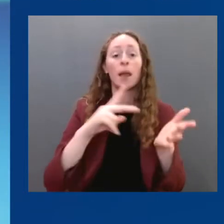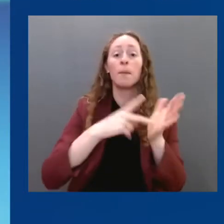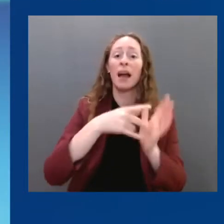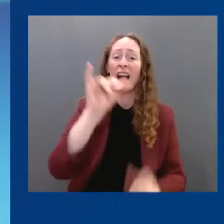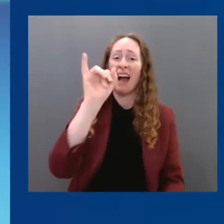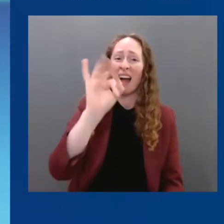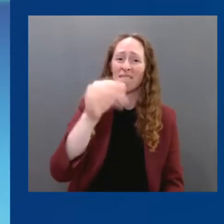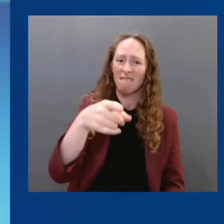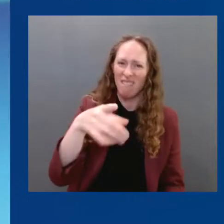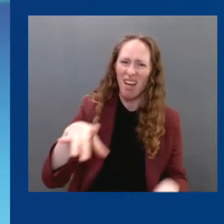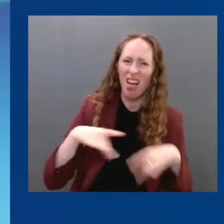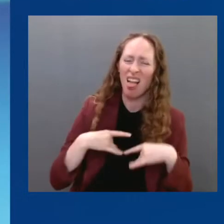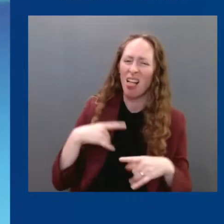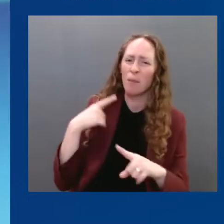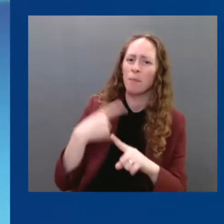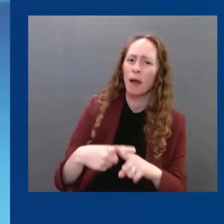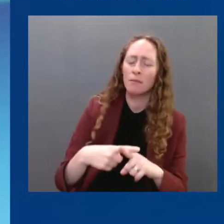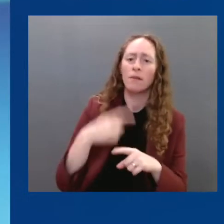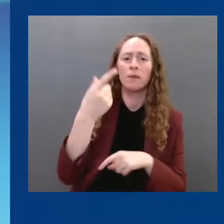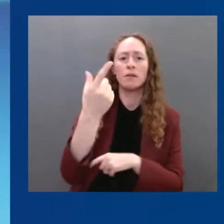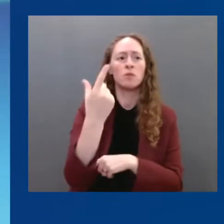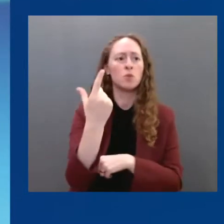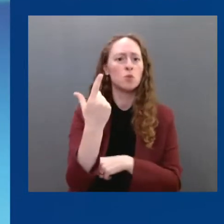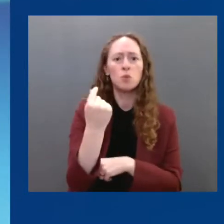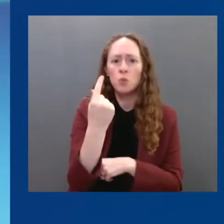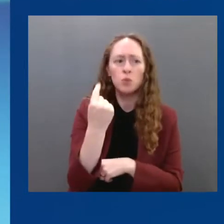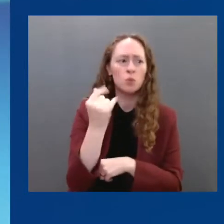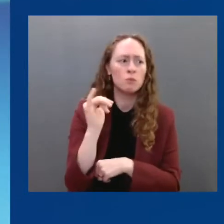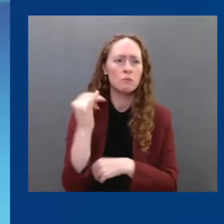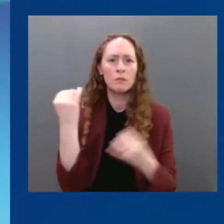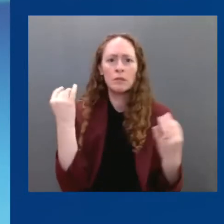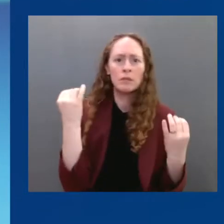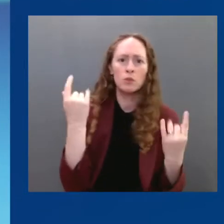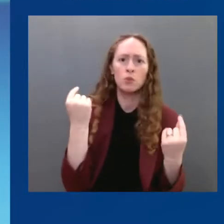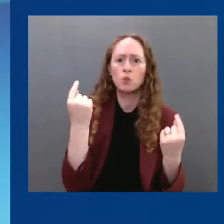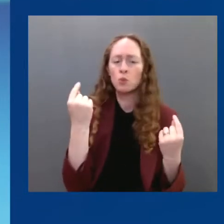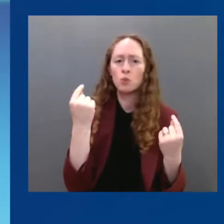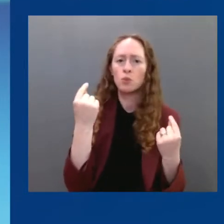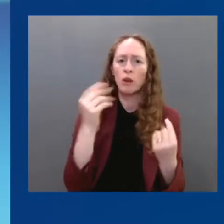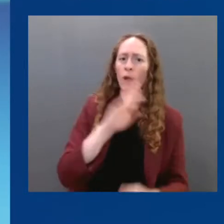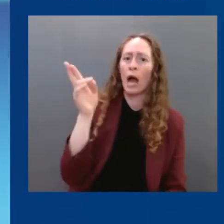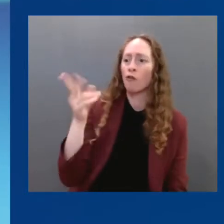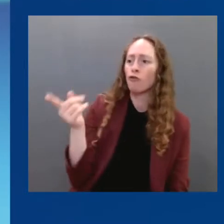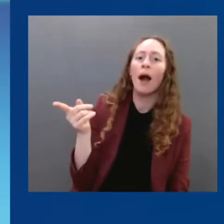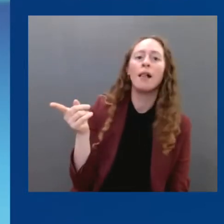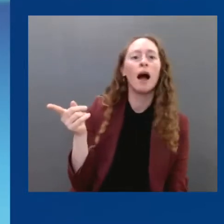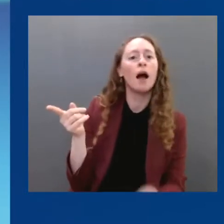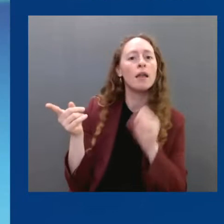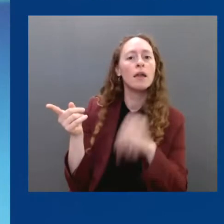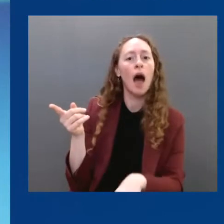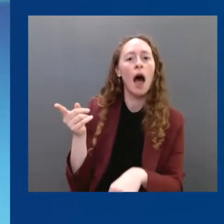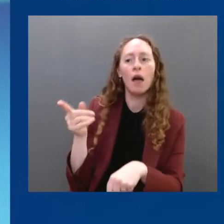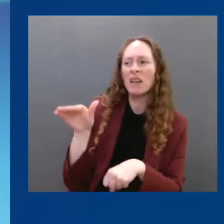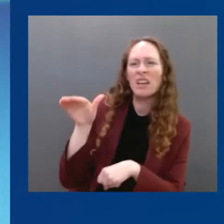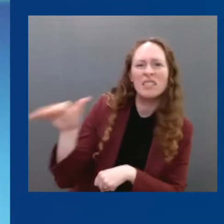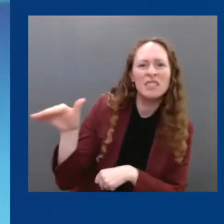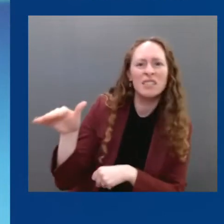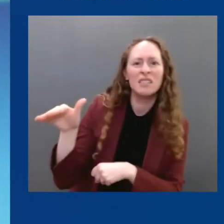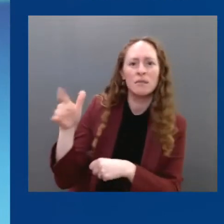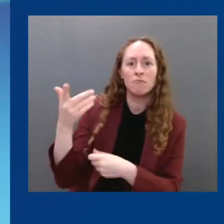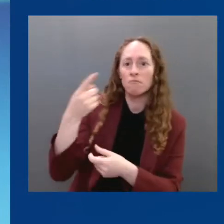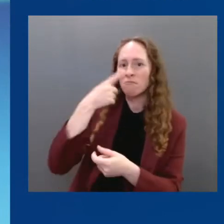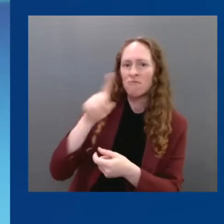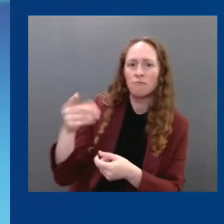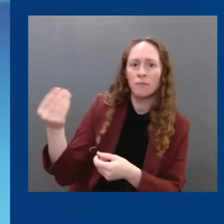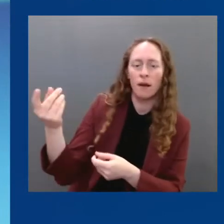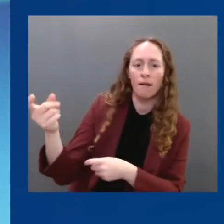provider. And if they're eligible, they can get a prescription and have that prescription filled all in one convenient stop. And if